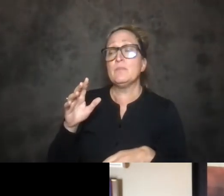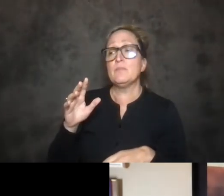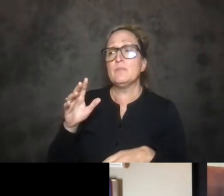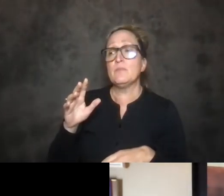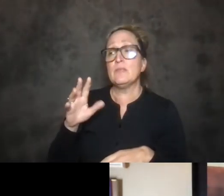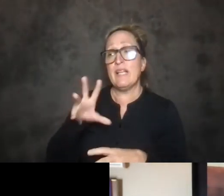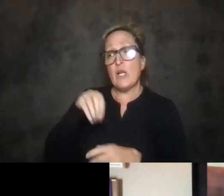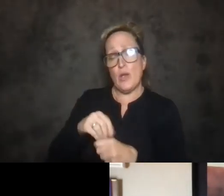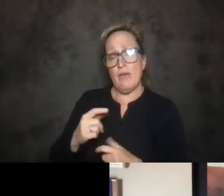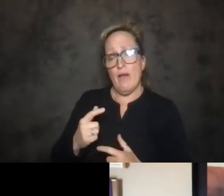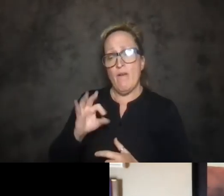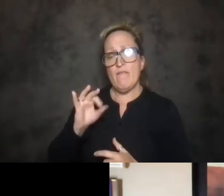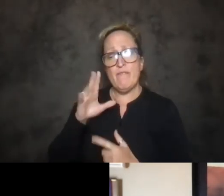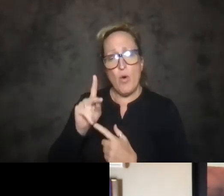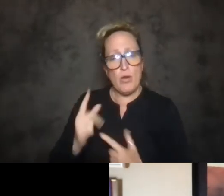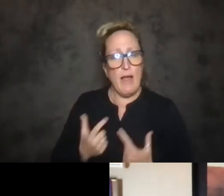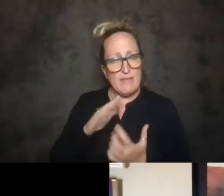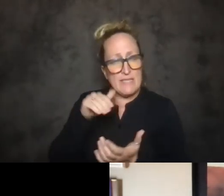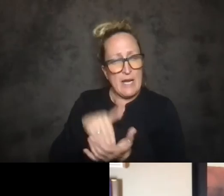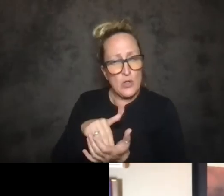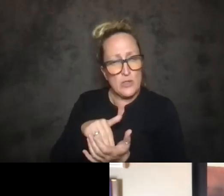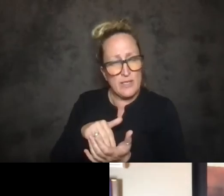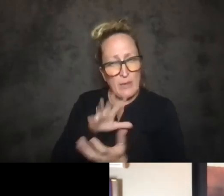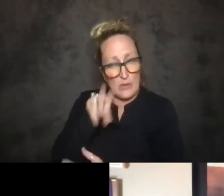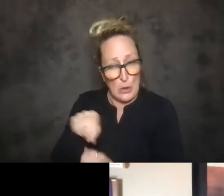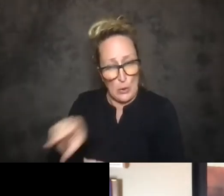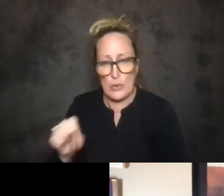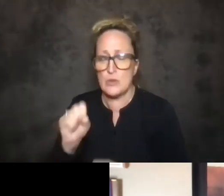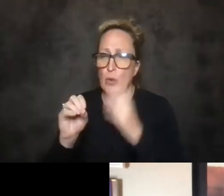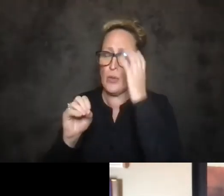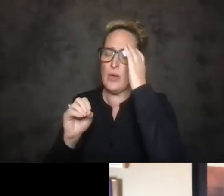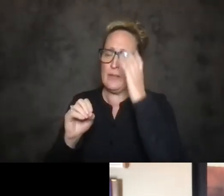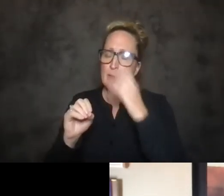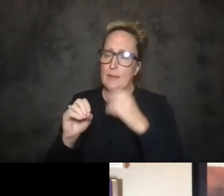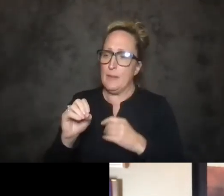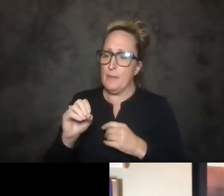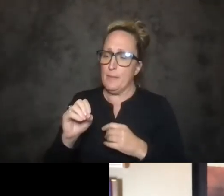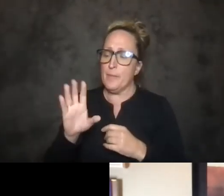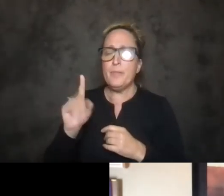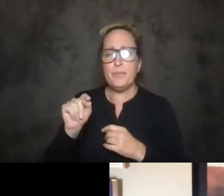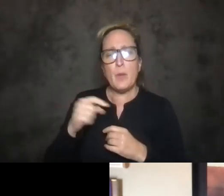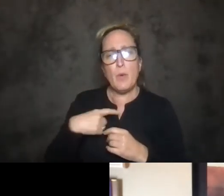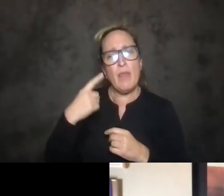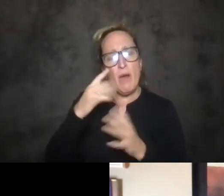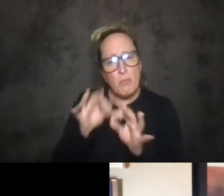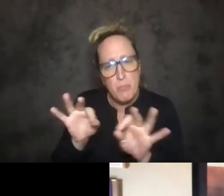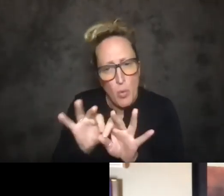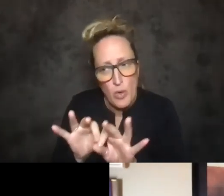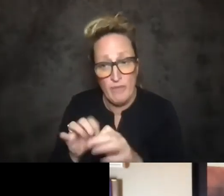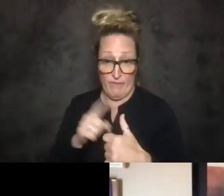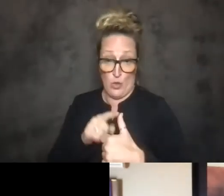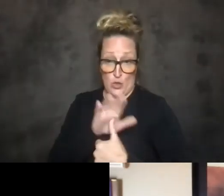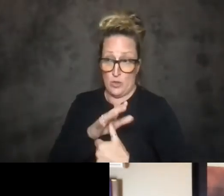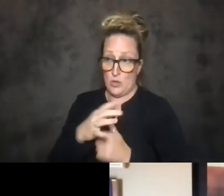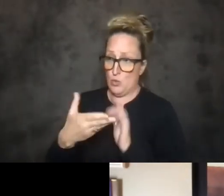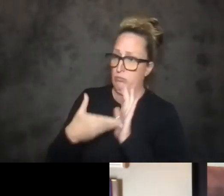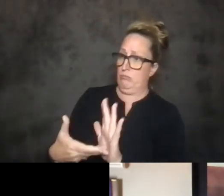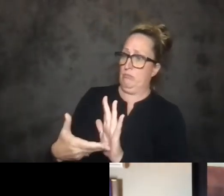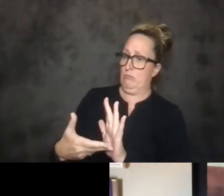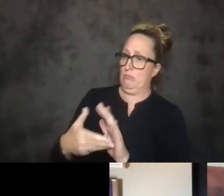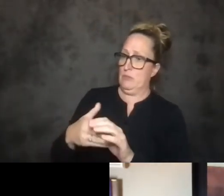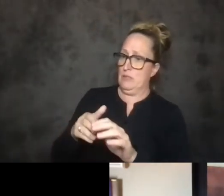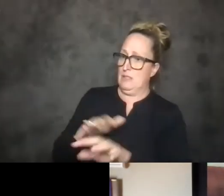folk life center is included. And, but I thought it was important, one, to showcase